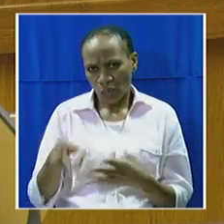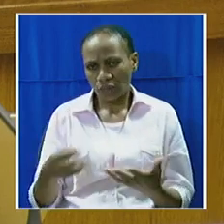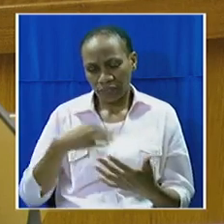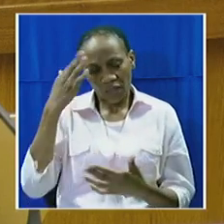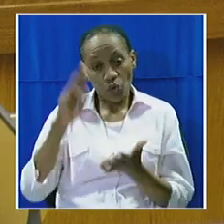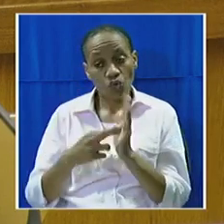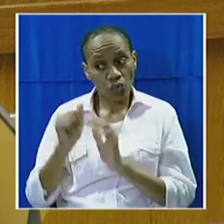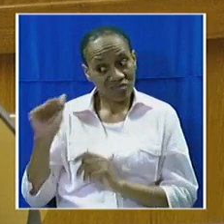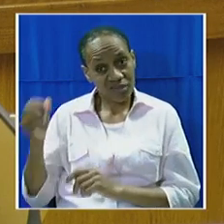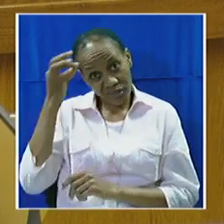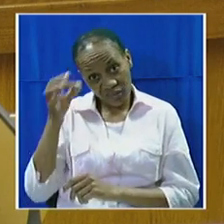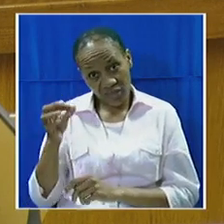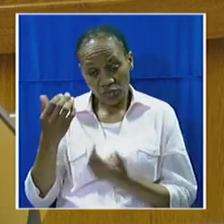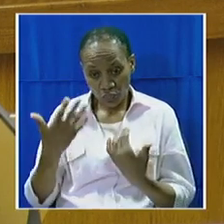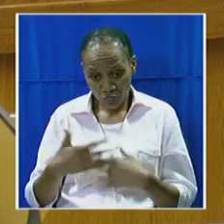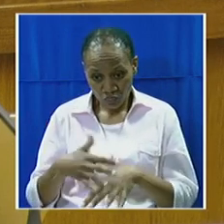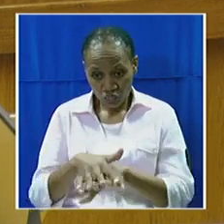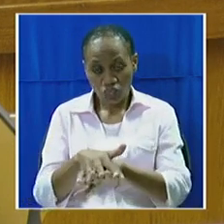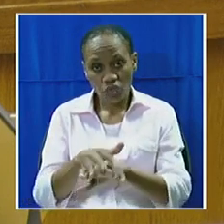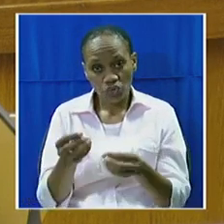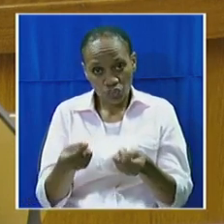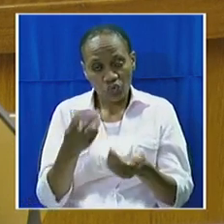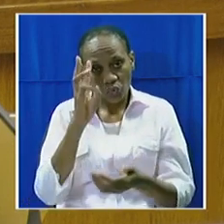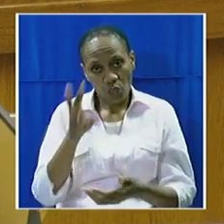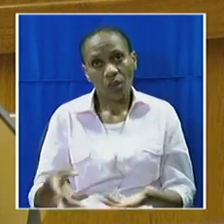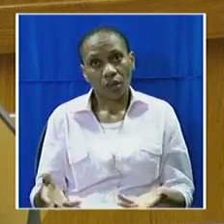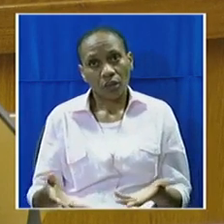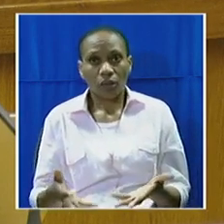a meaningful role in playing this global